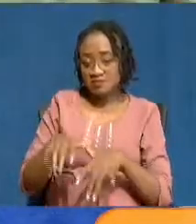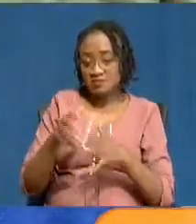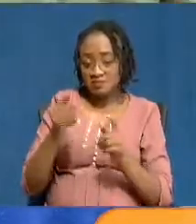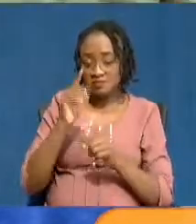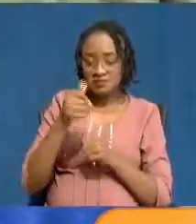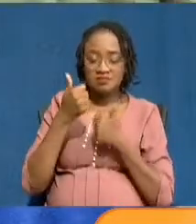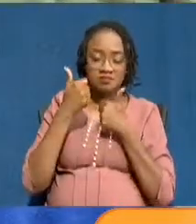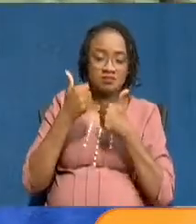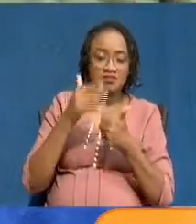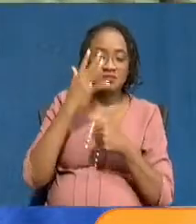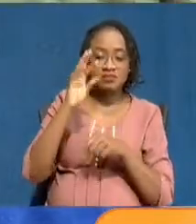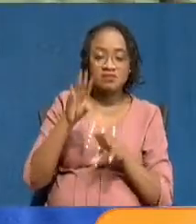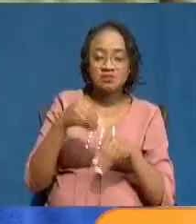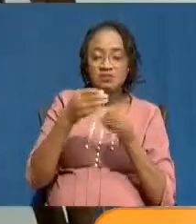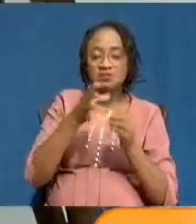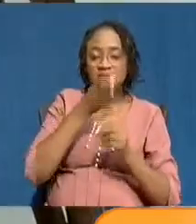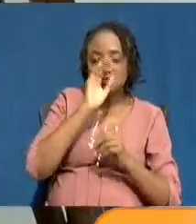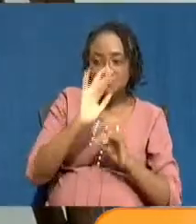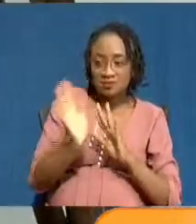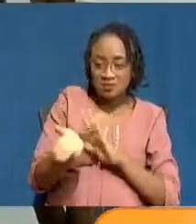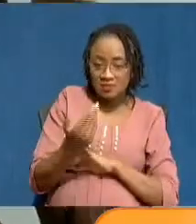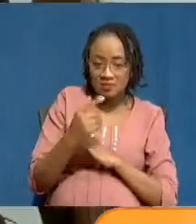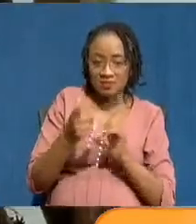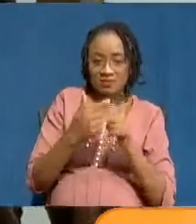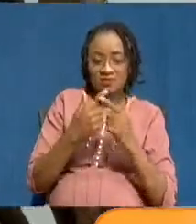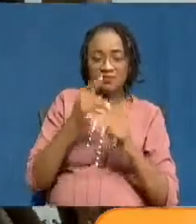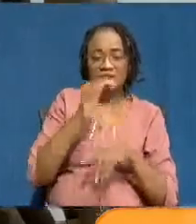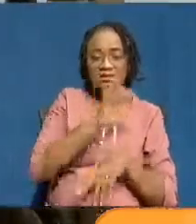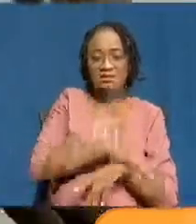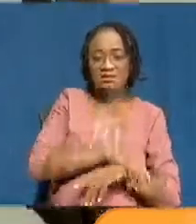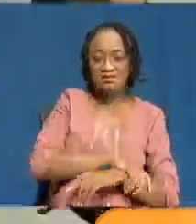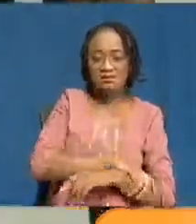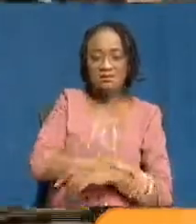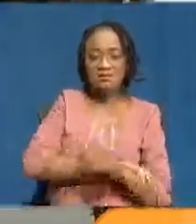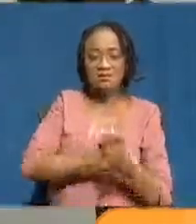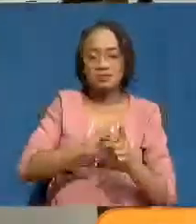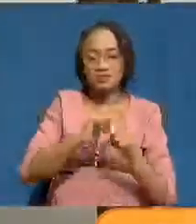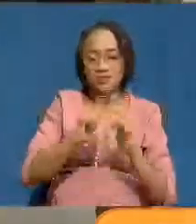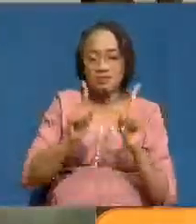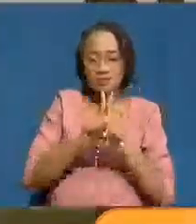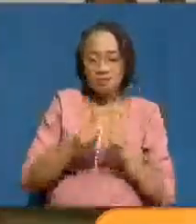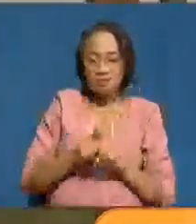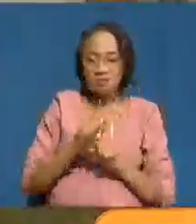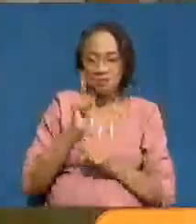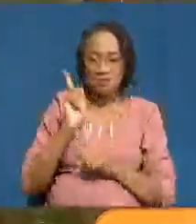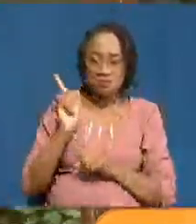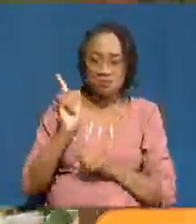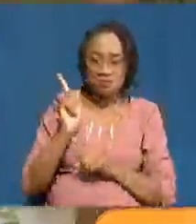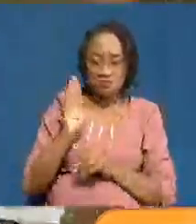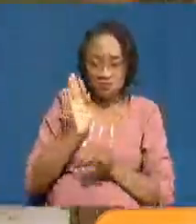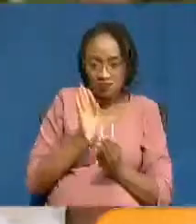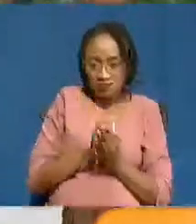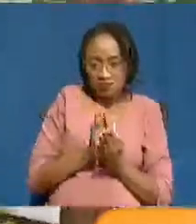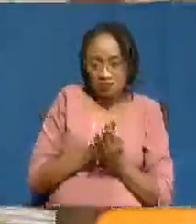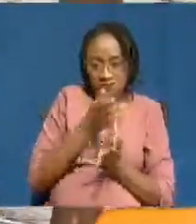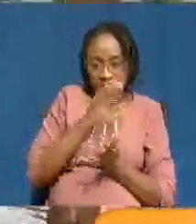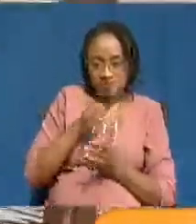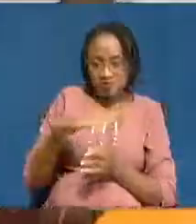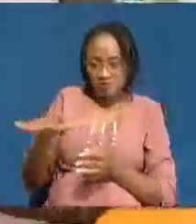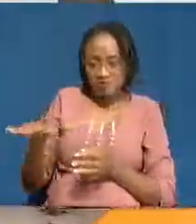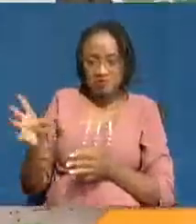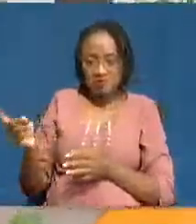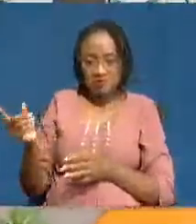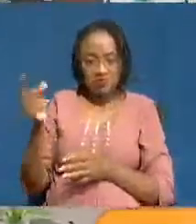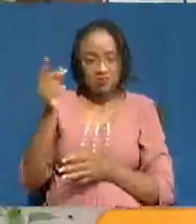maji asubuhi na pea jioni. Kazi ya greenhouse inaweka maji. Ukipatia maji asubuhi